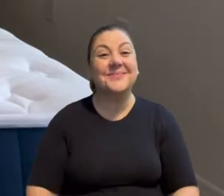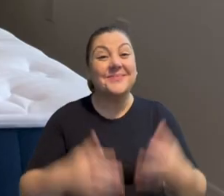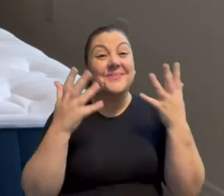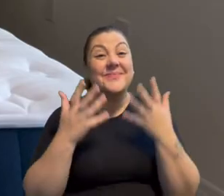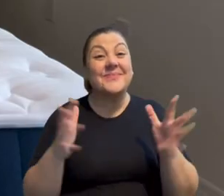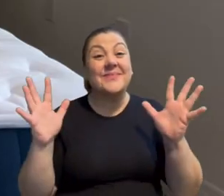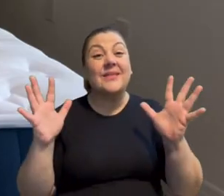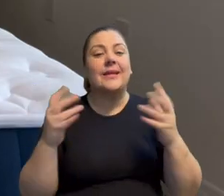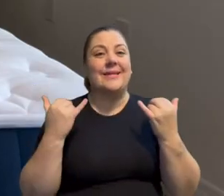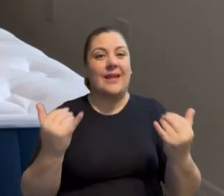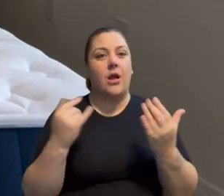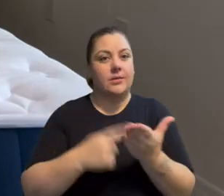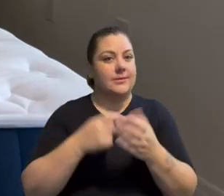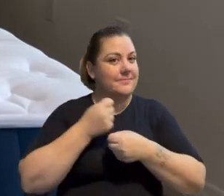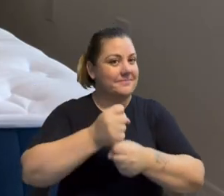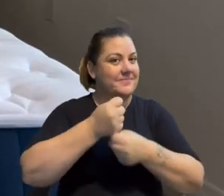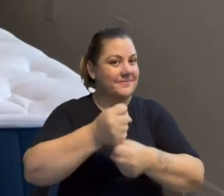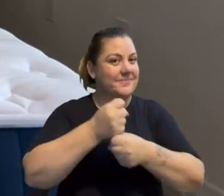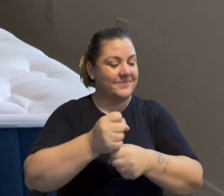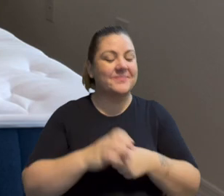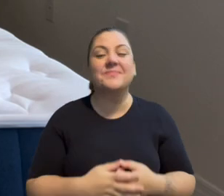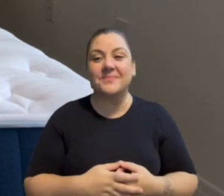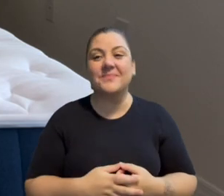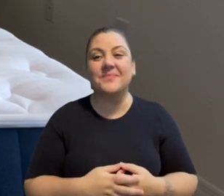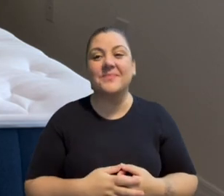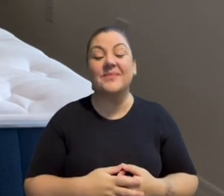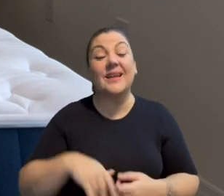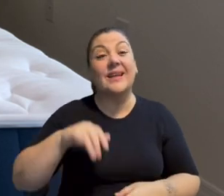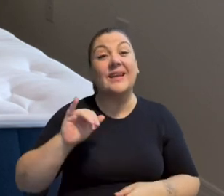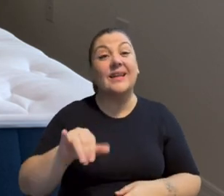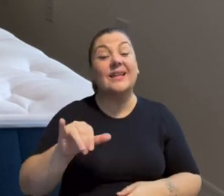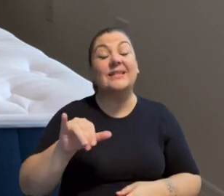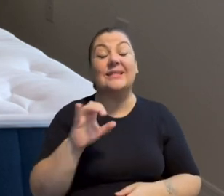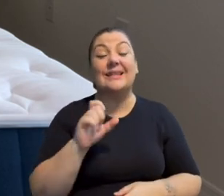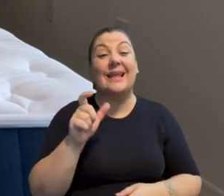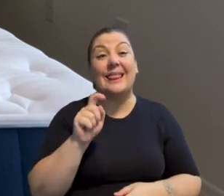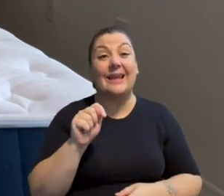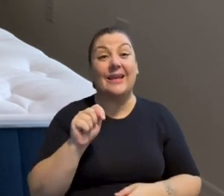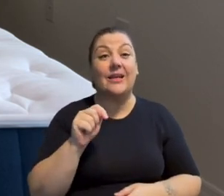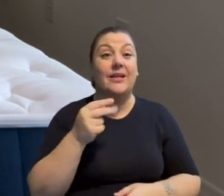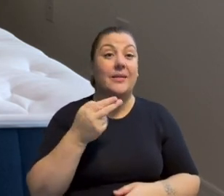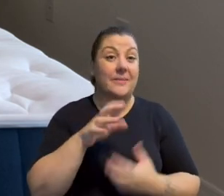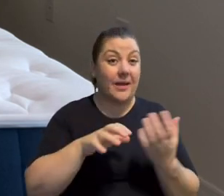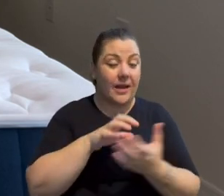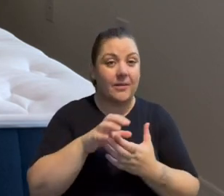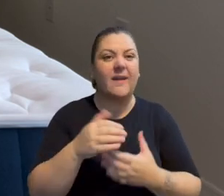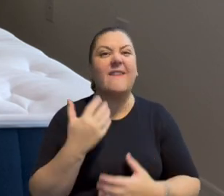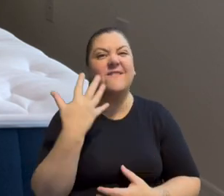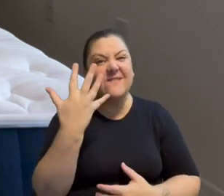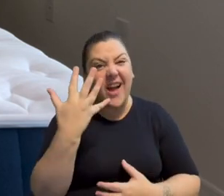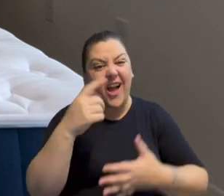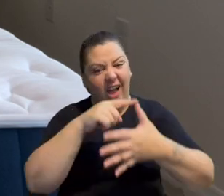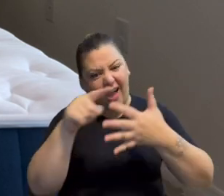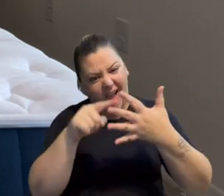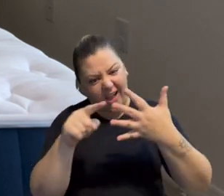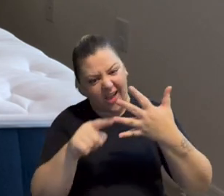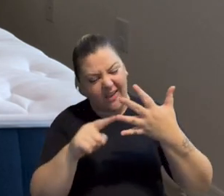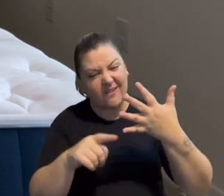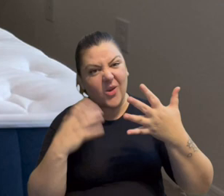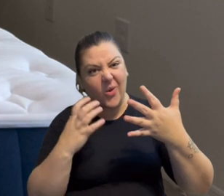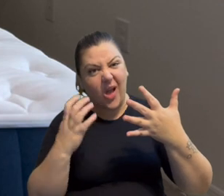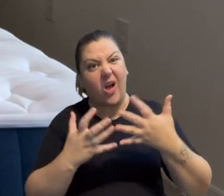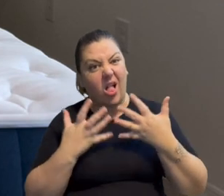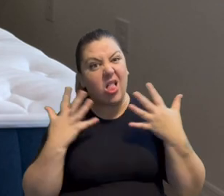All right, so let's move on to construction. The Bear Elite Hybrid is actually five layers, which is quite a lot for